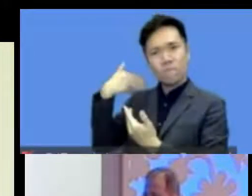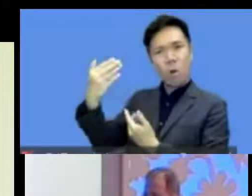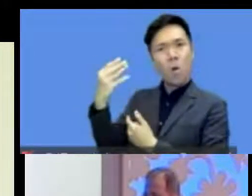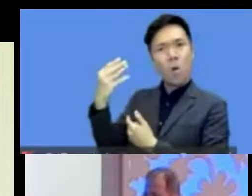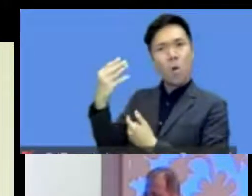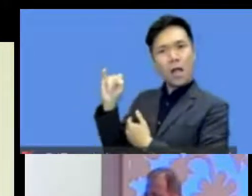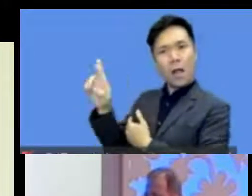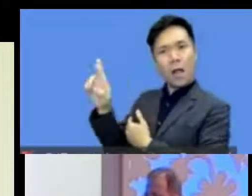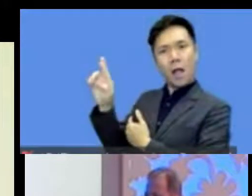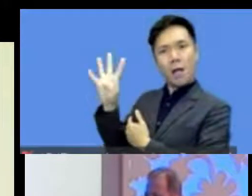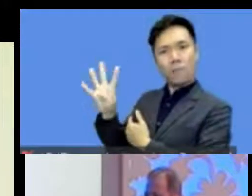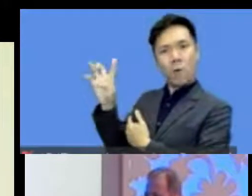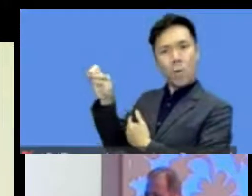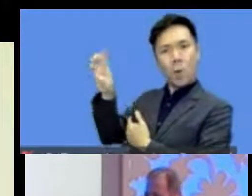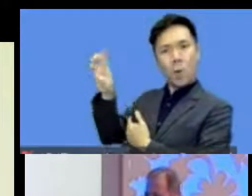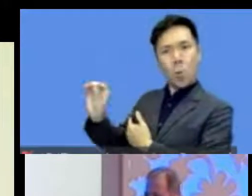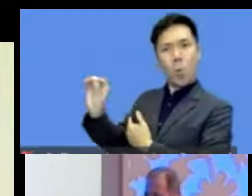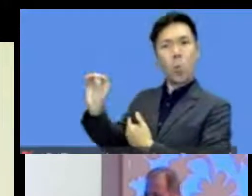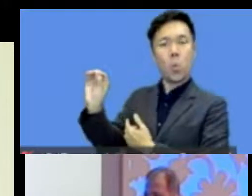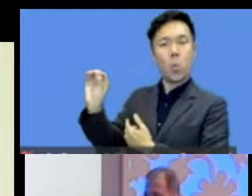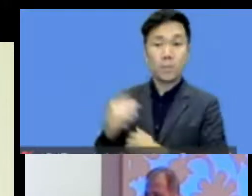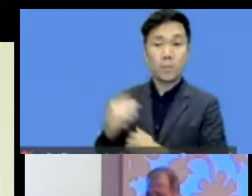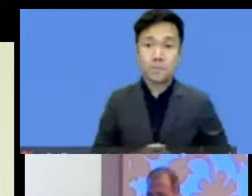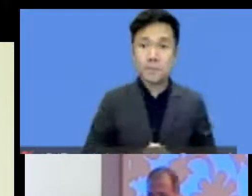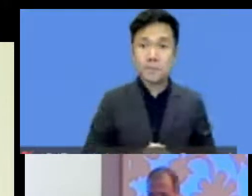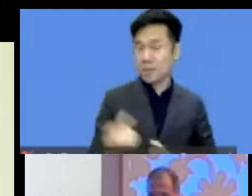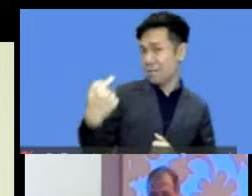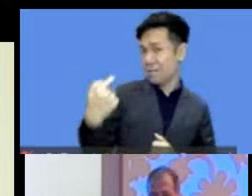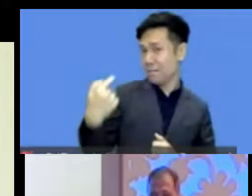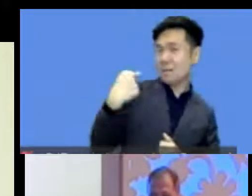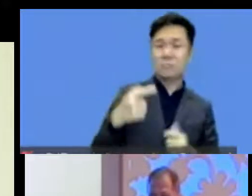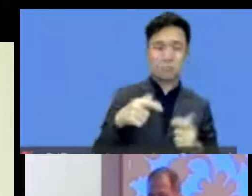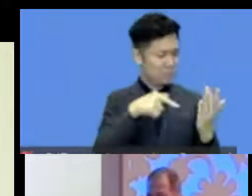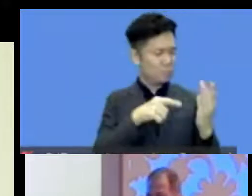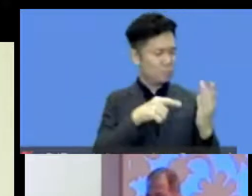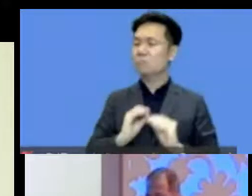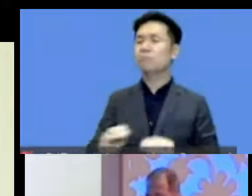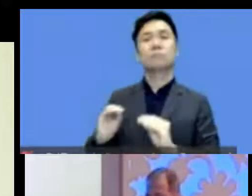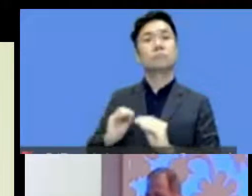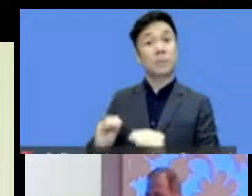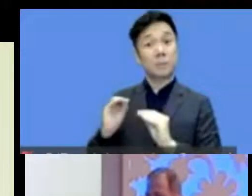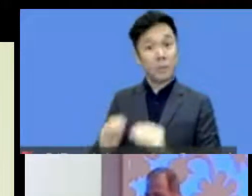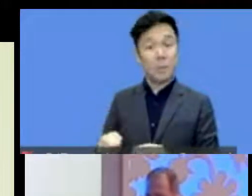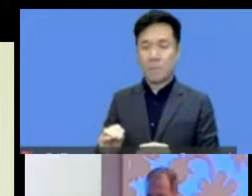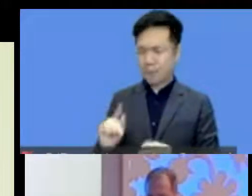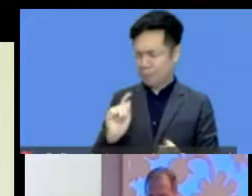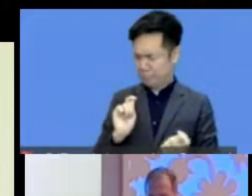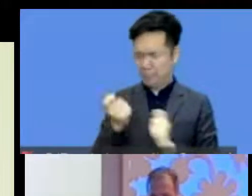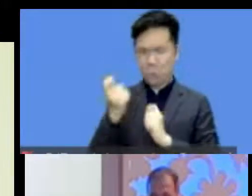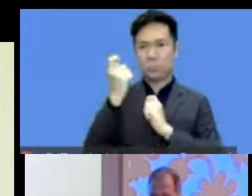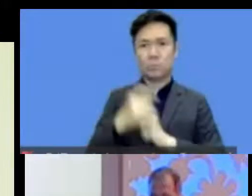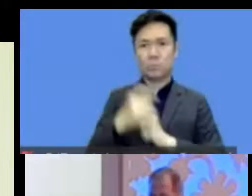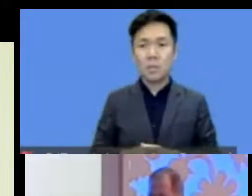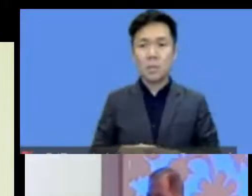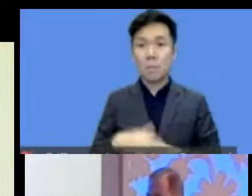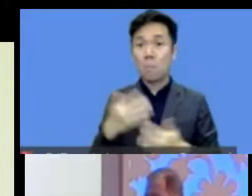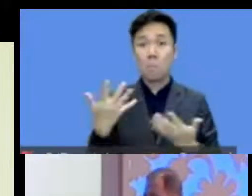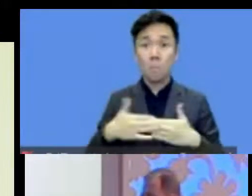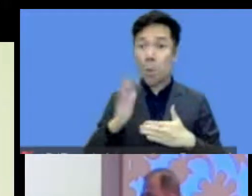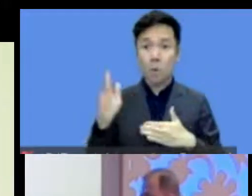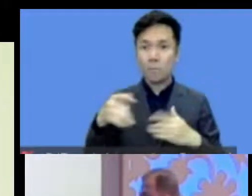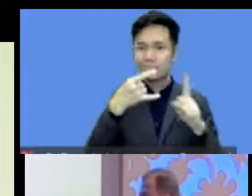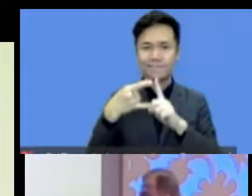as previous speaker said, we need to revise our teaching and learning pedagogies that is more hybrid and